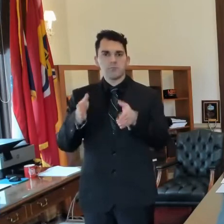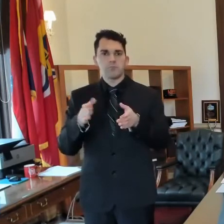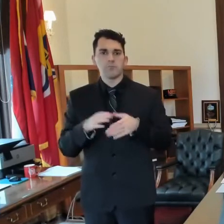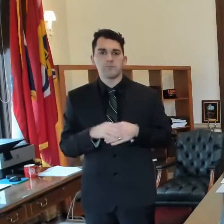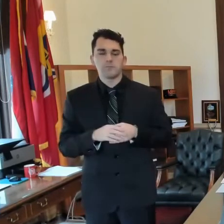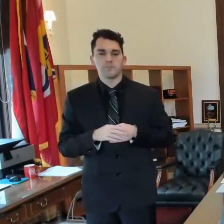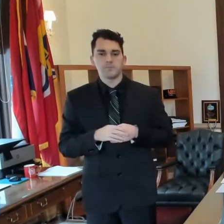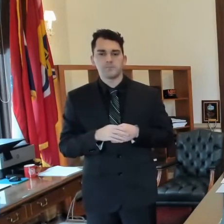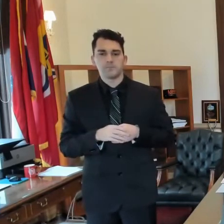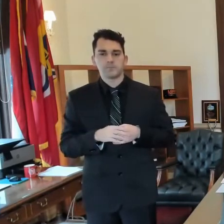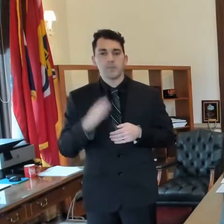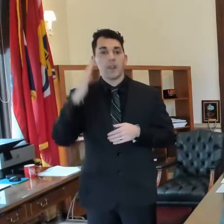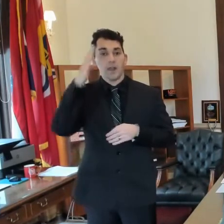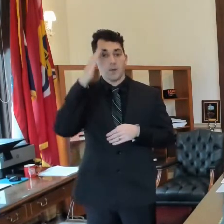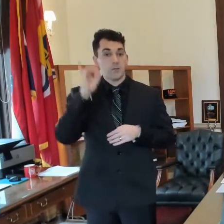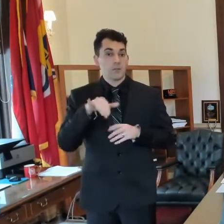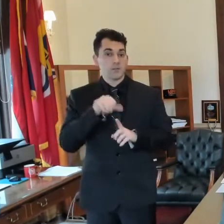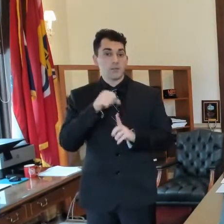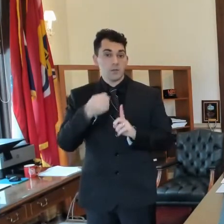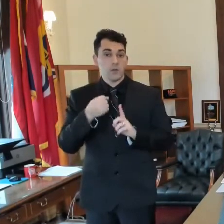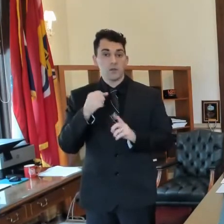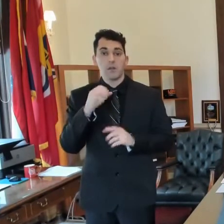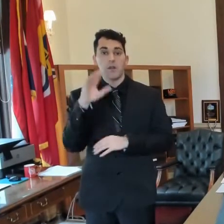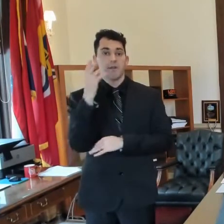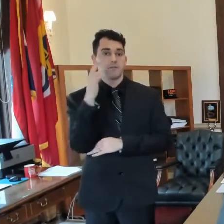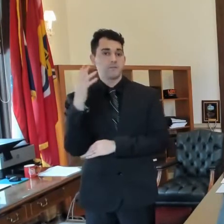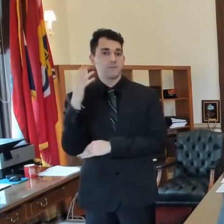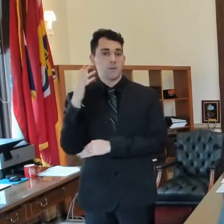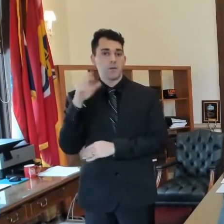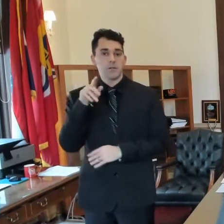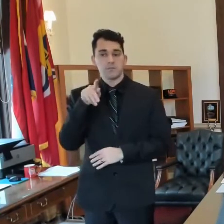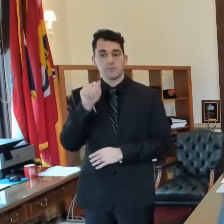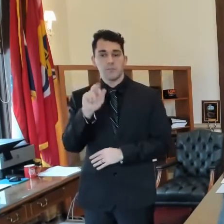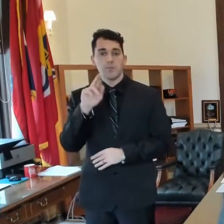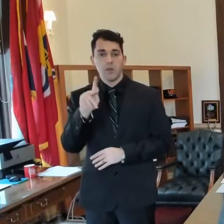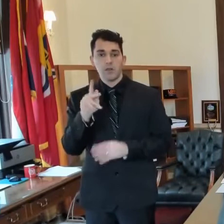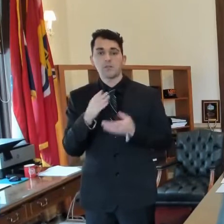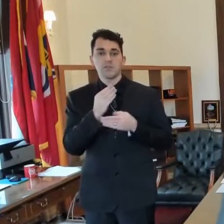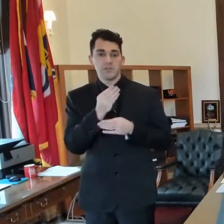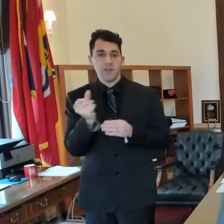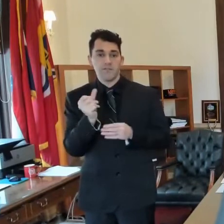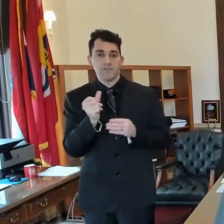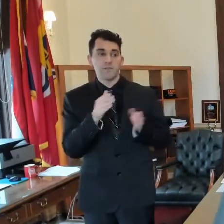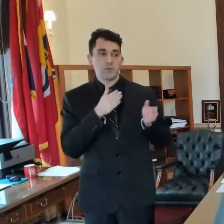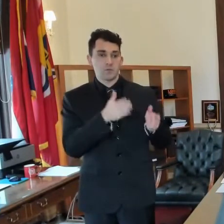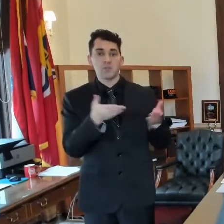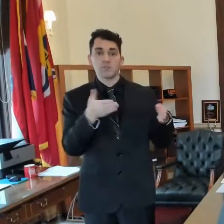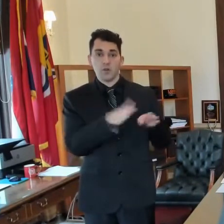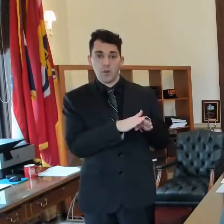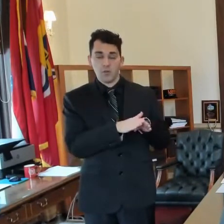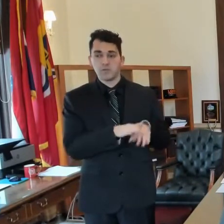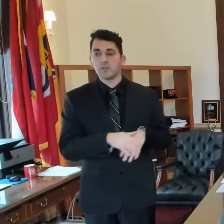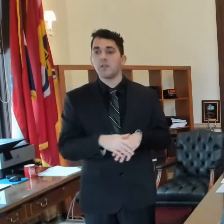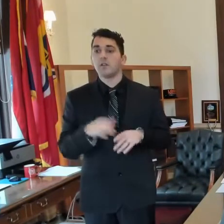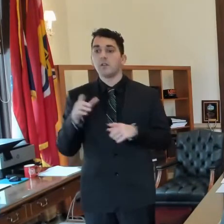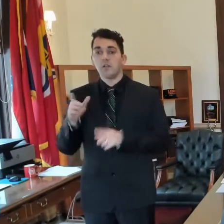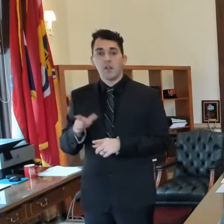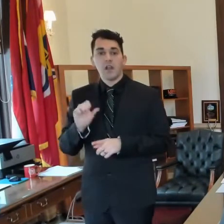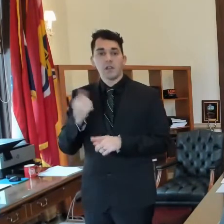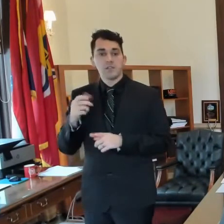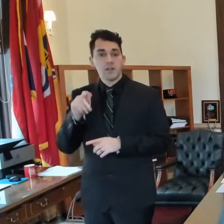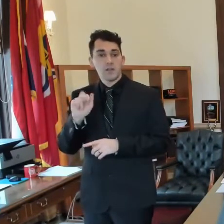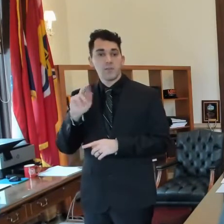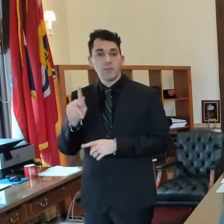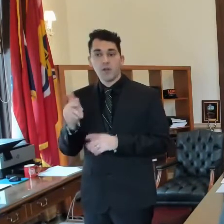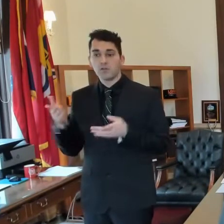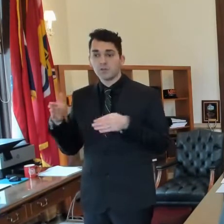that's the case in Forest Park. There are a few streets that are closed. There are a few streets closed in Carondelet Park. I hear from one or two people who